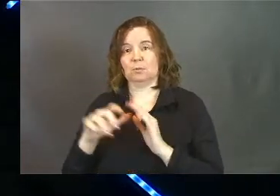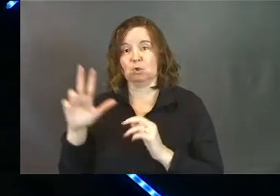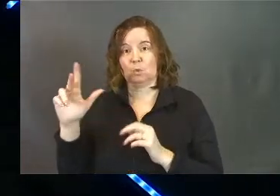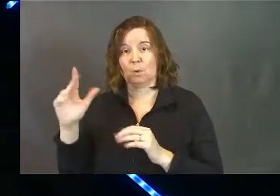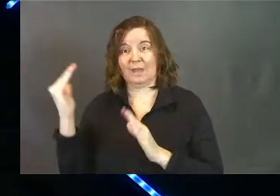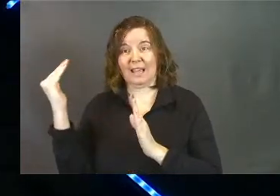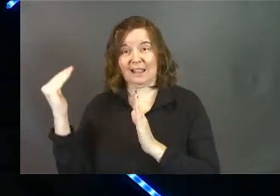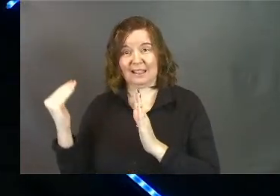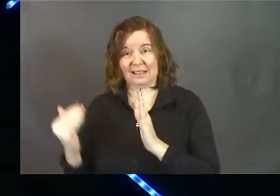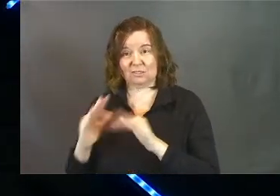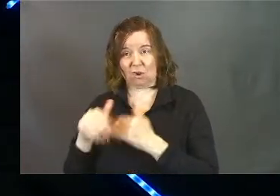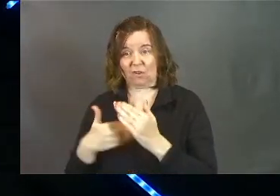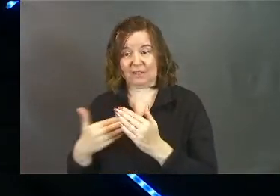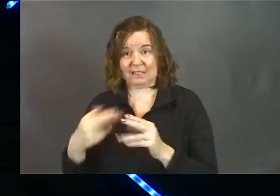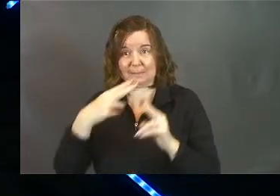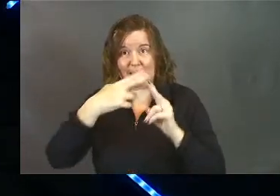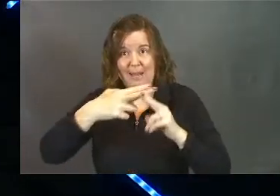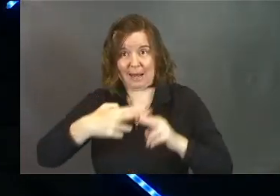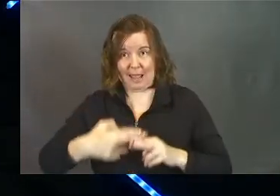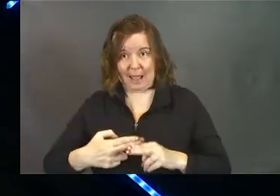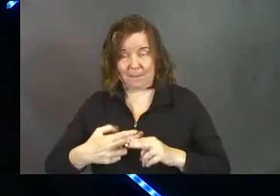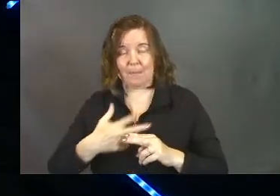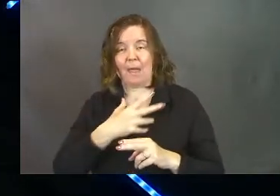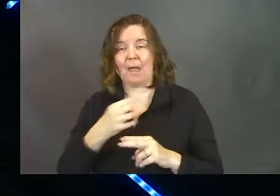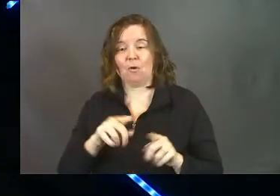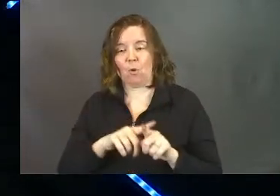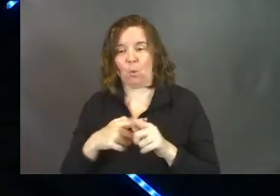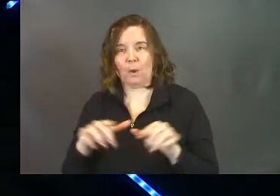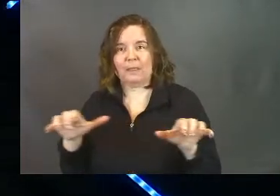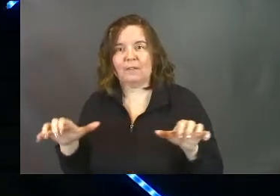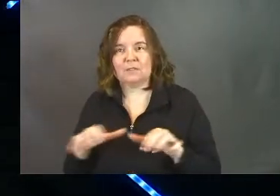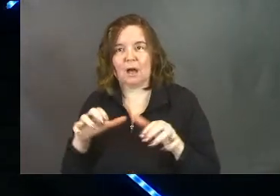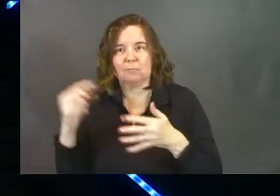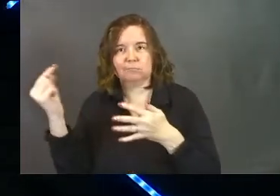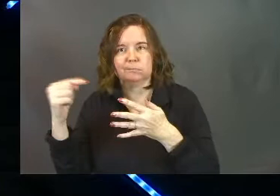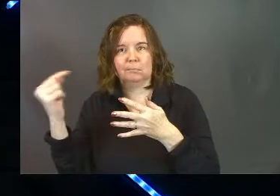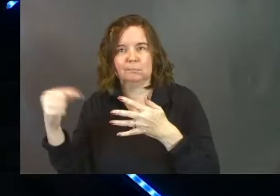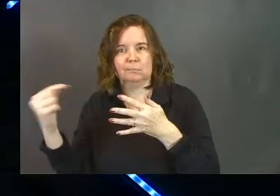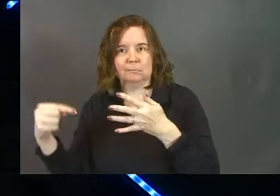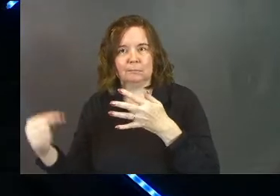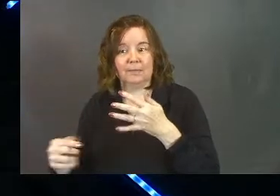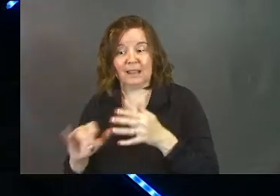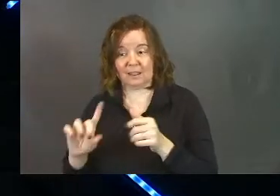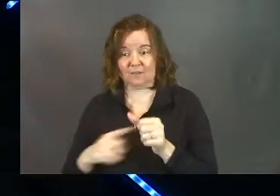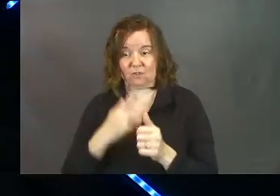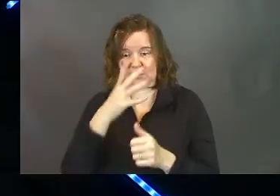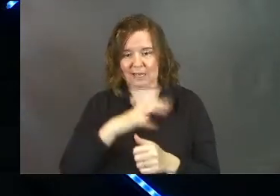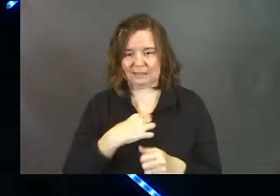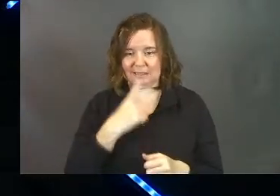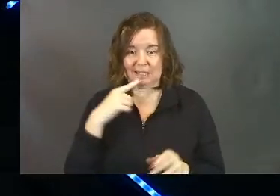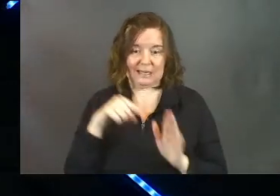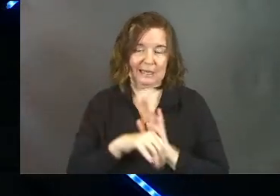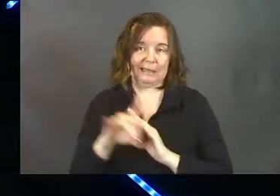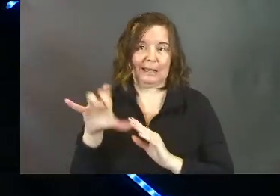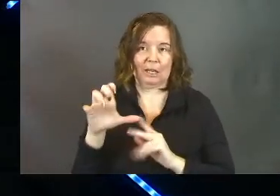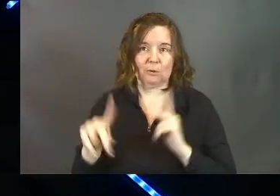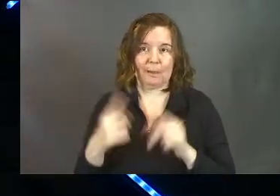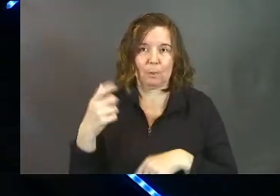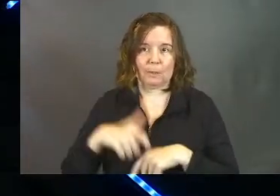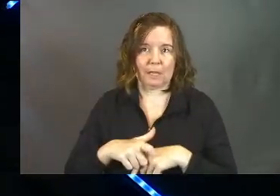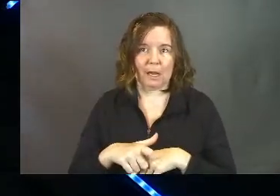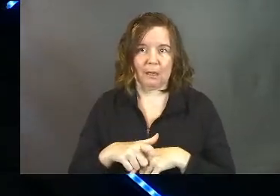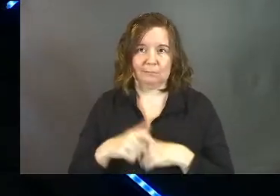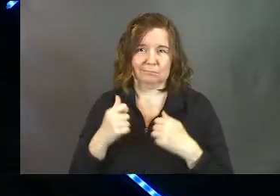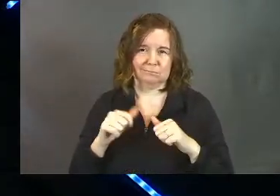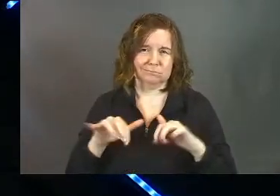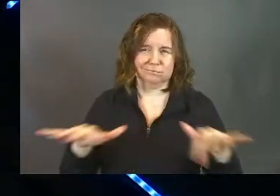it lists all of these dudes by name, and it lists all of the things that they've done. Like, the first guy it lists is, like, he killed 800 people at one time.